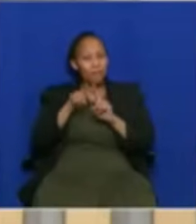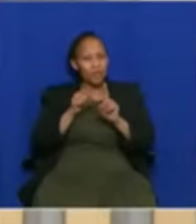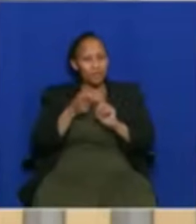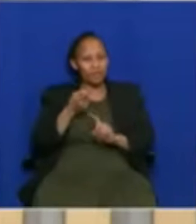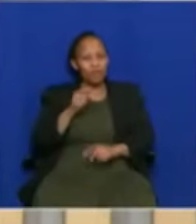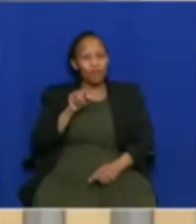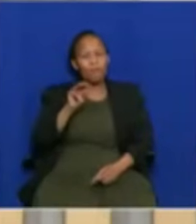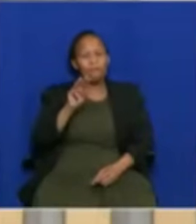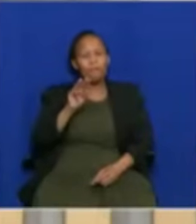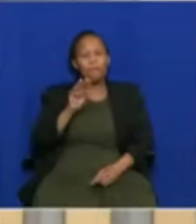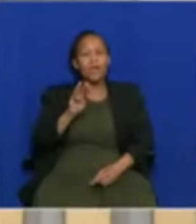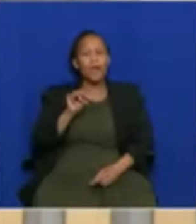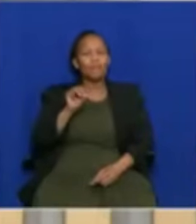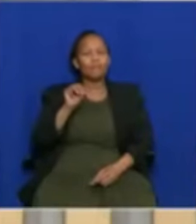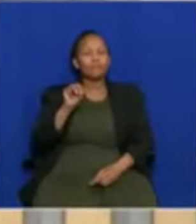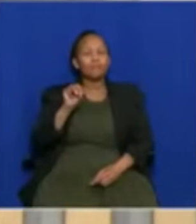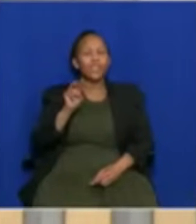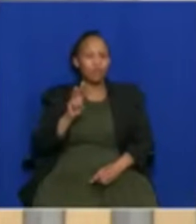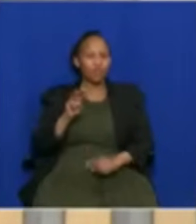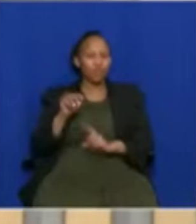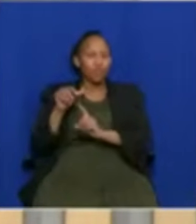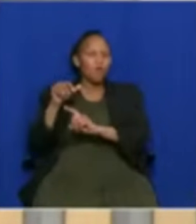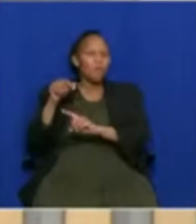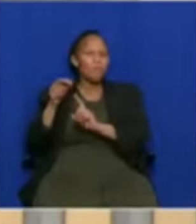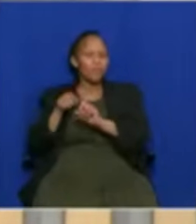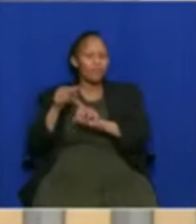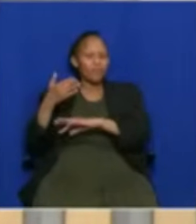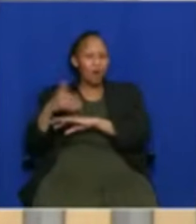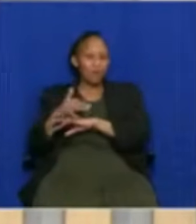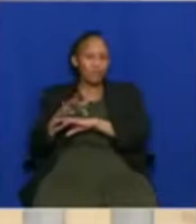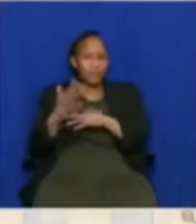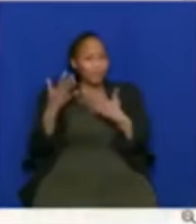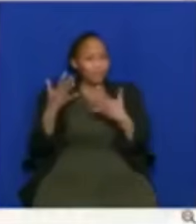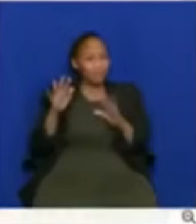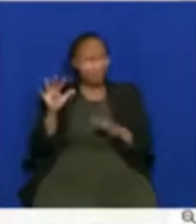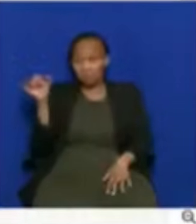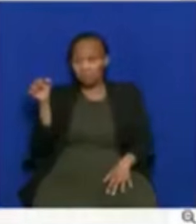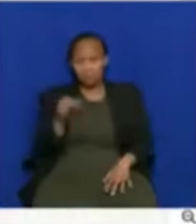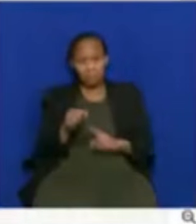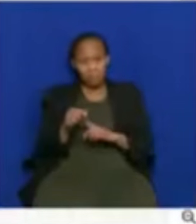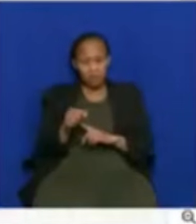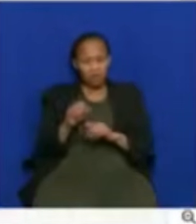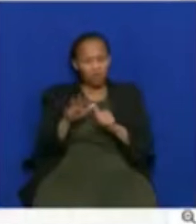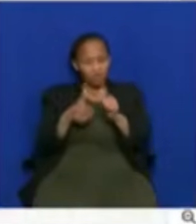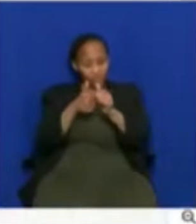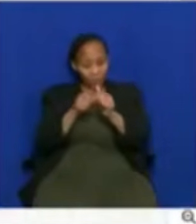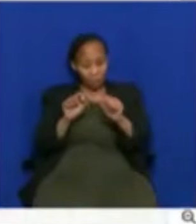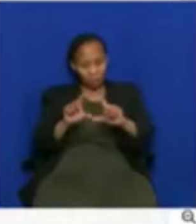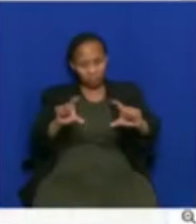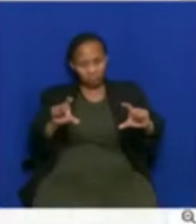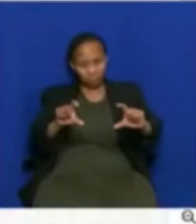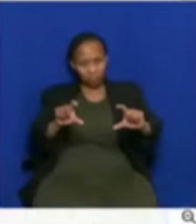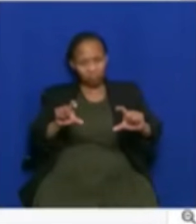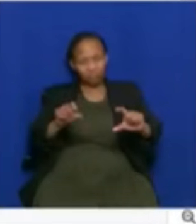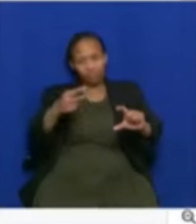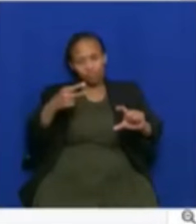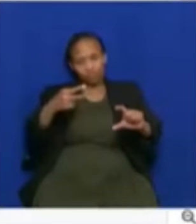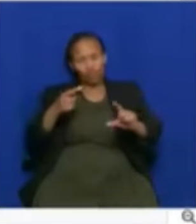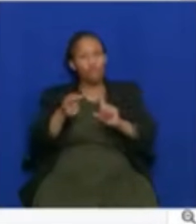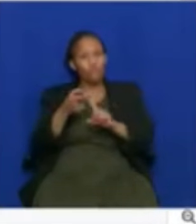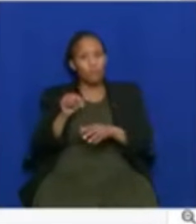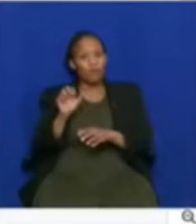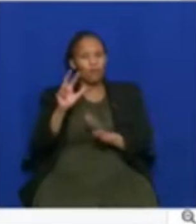that was appointed as according to paragraph 2 of this affidavit. Yes. Well, according to the docket